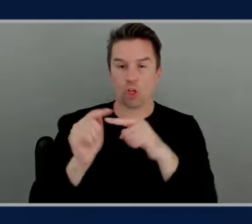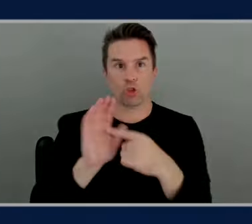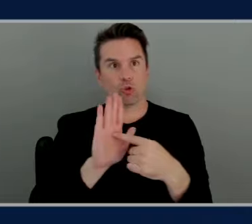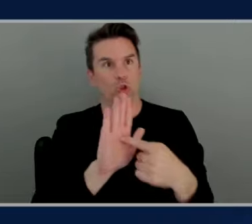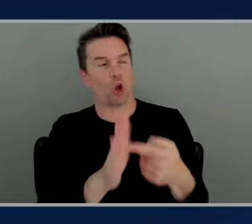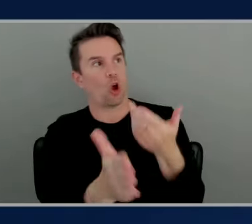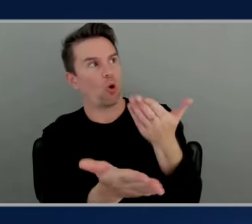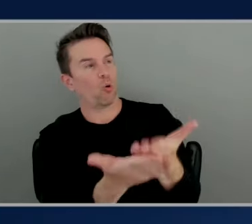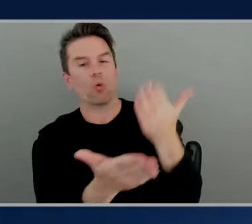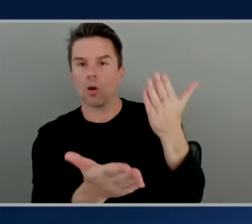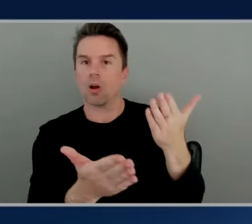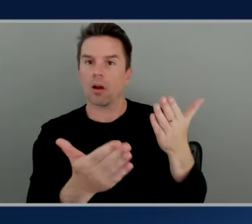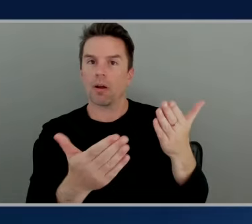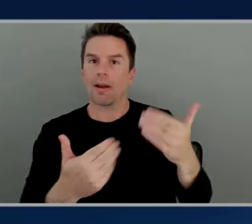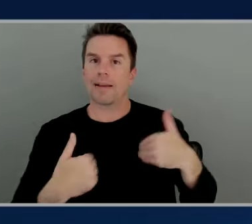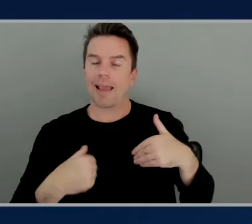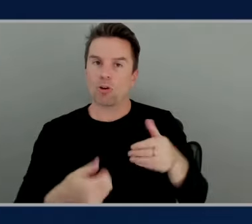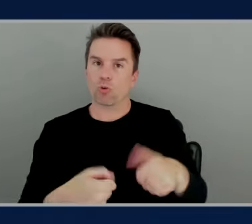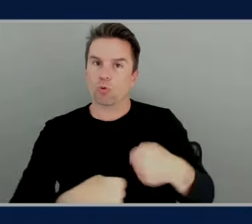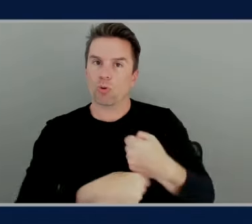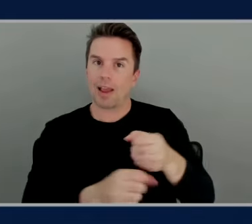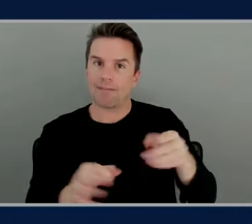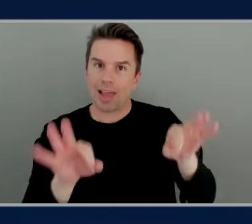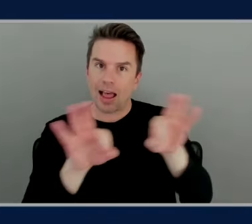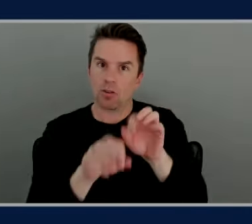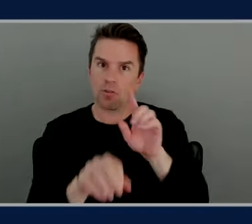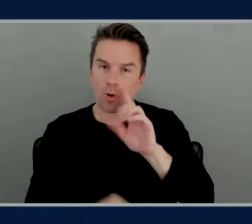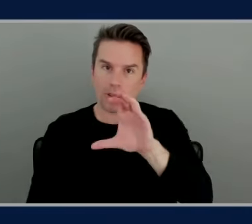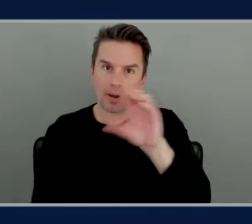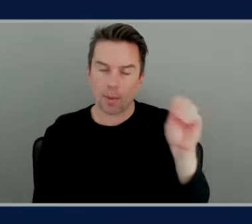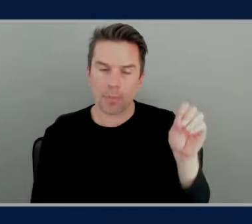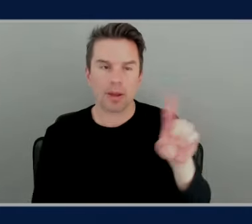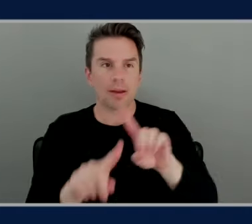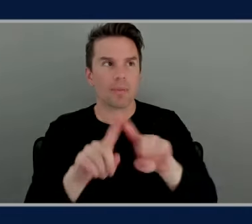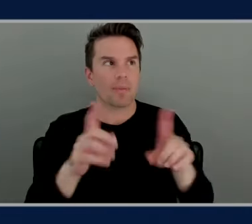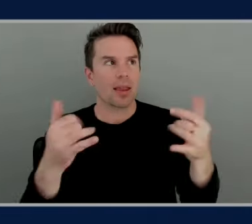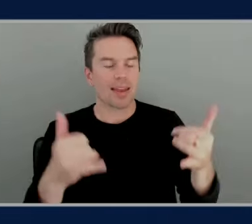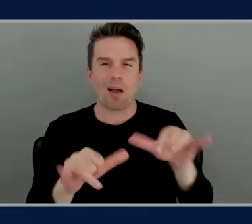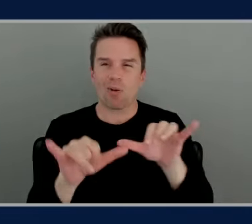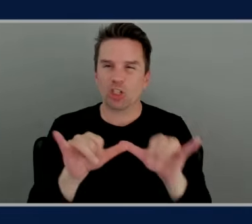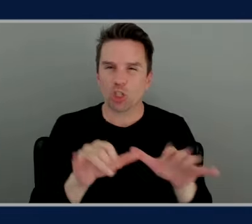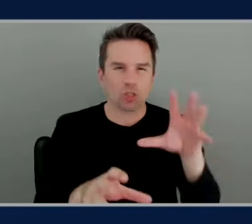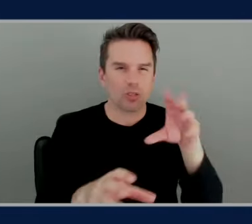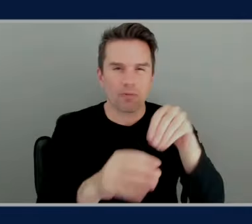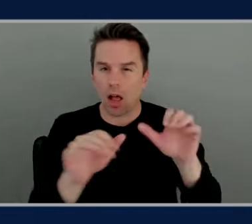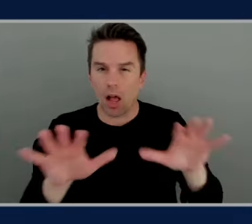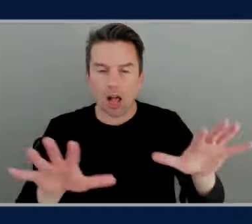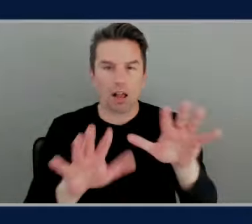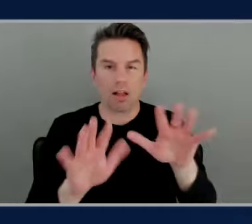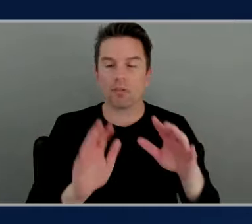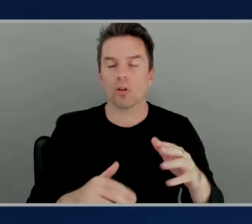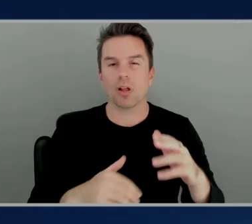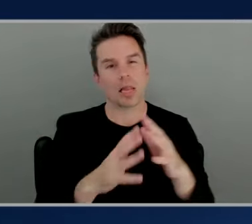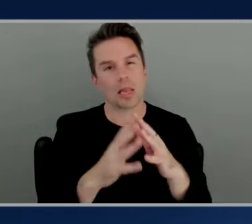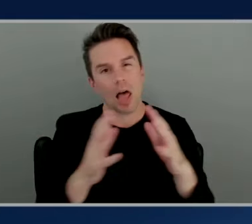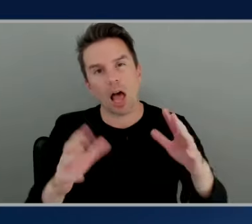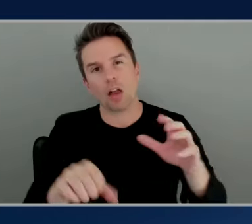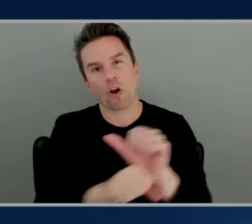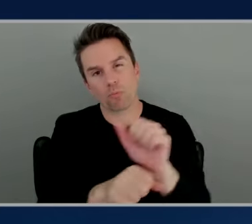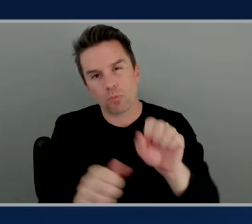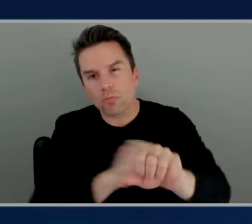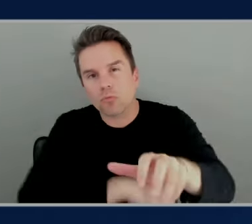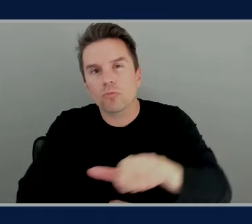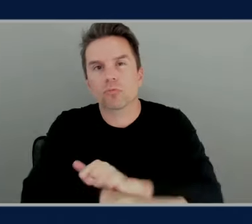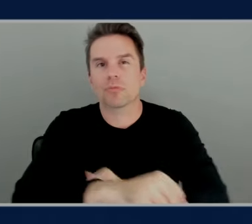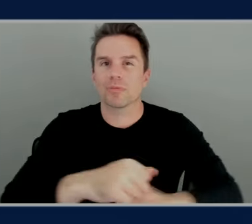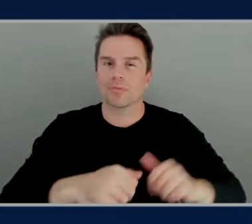had to re-engineer the solution to get it to production and to make it scale. So one of our objectives is to really reduce that friction and make it a lot